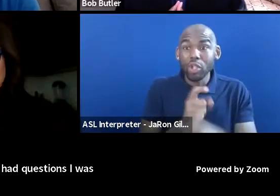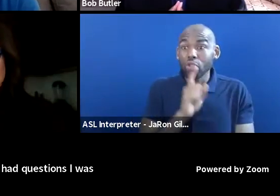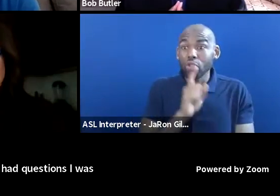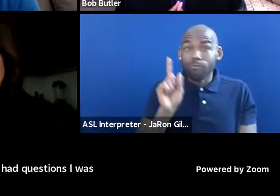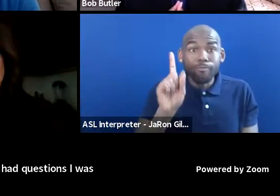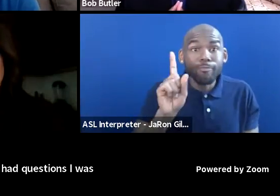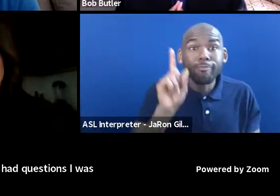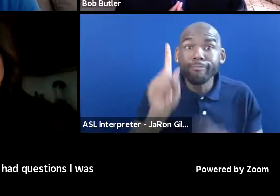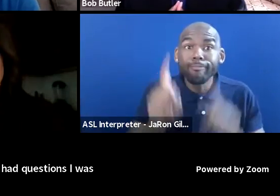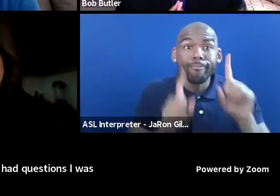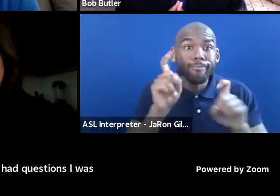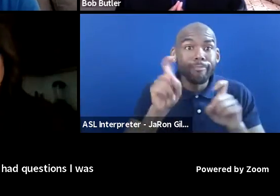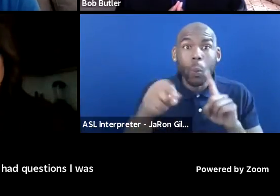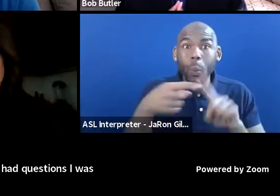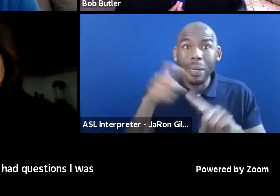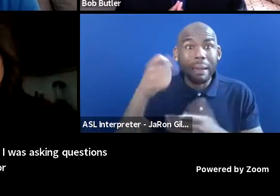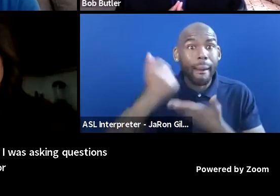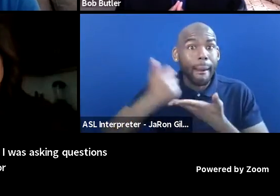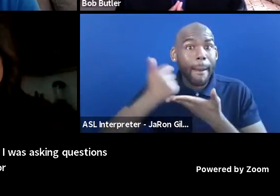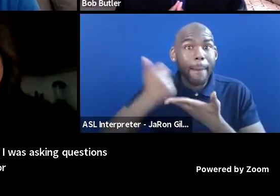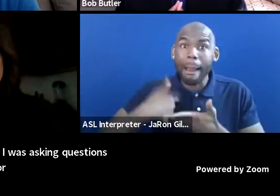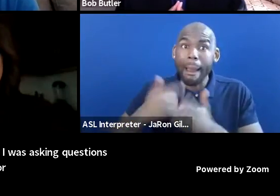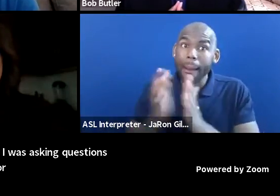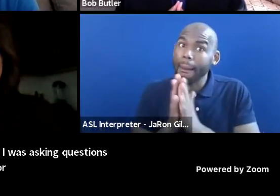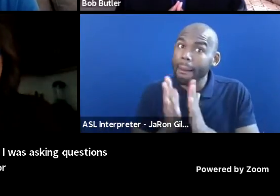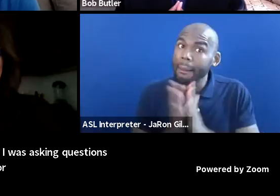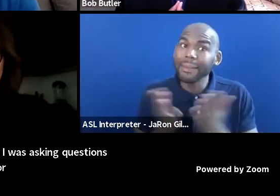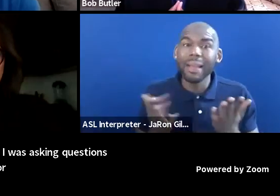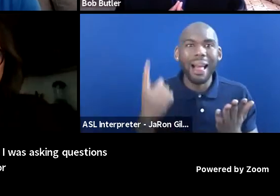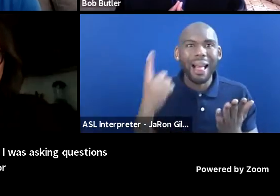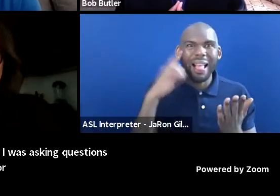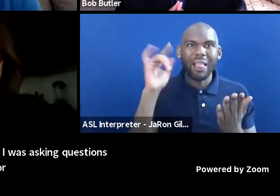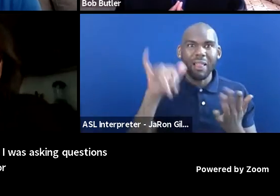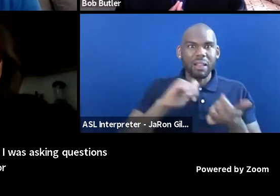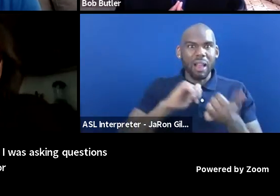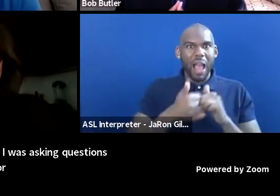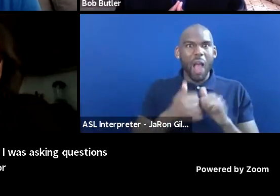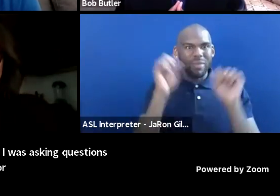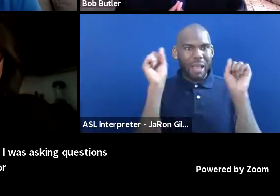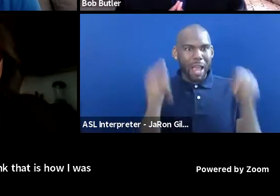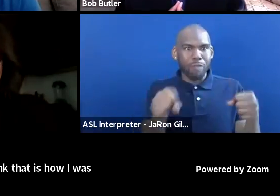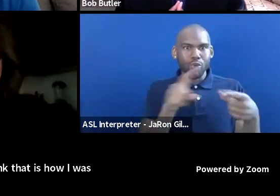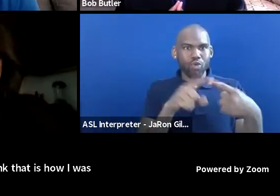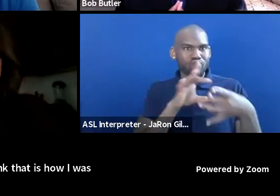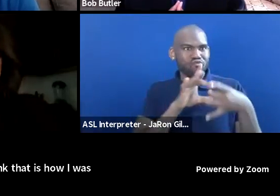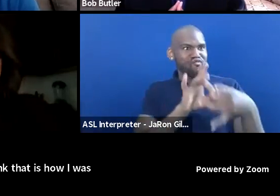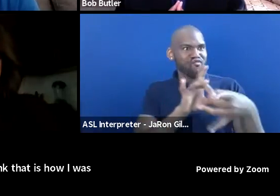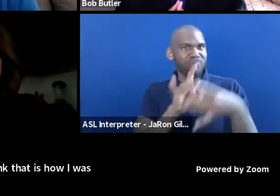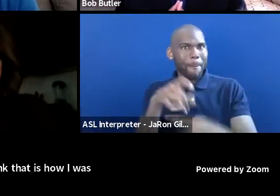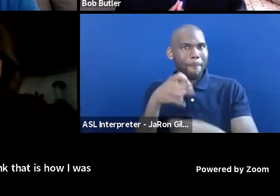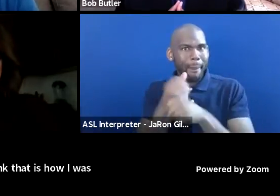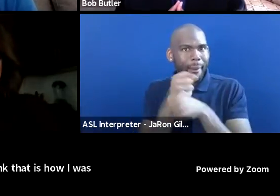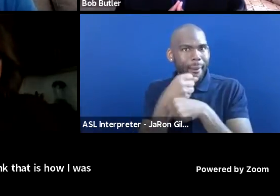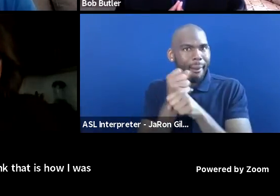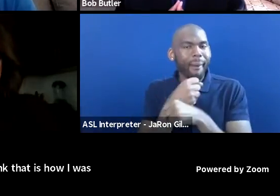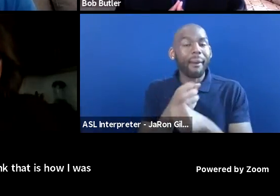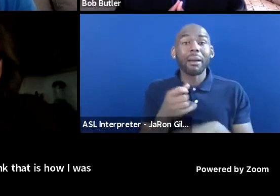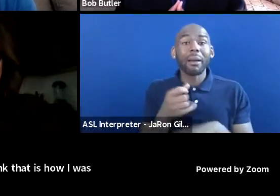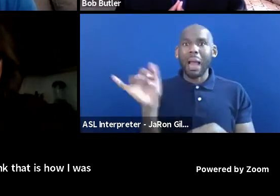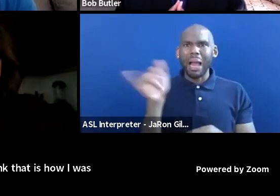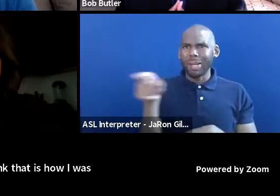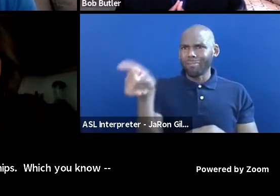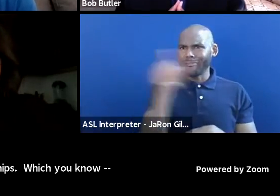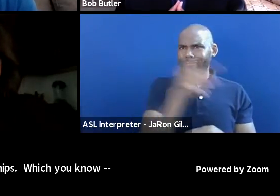when I needed it. And I think that's really, how I was able to make some of those relationships, which, like we've been